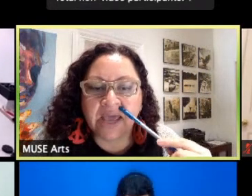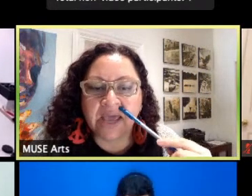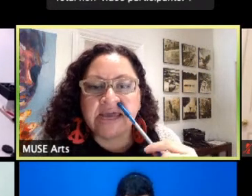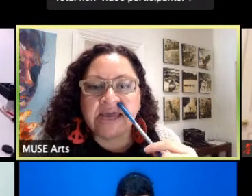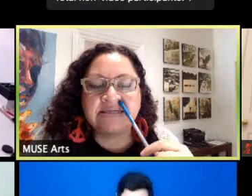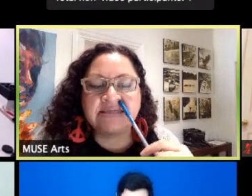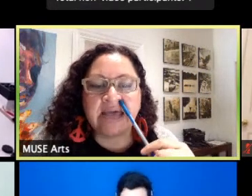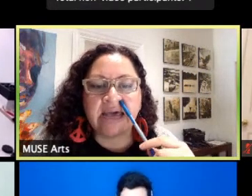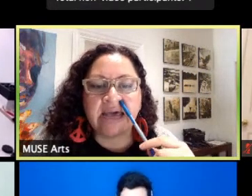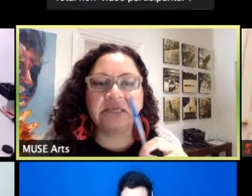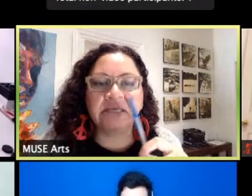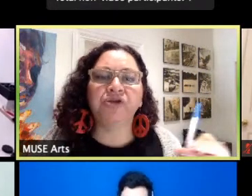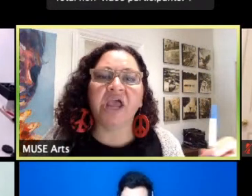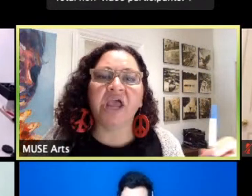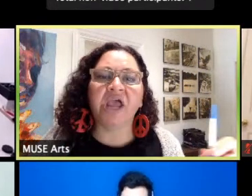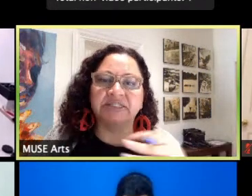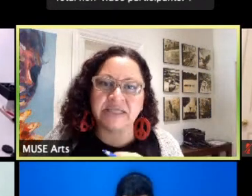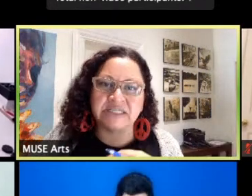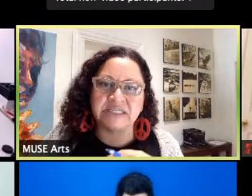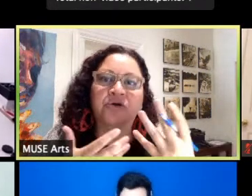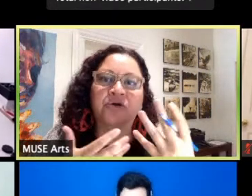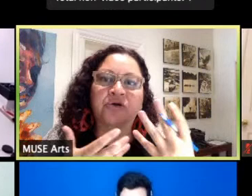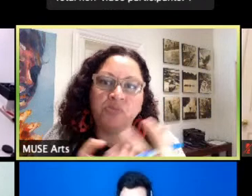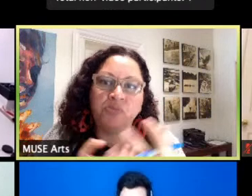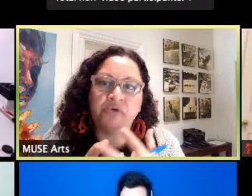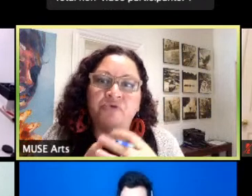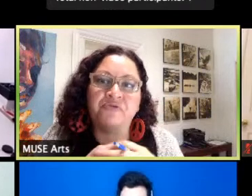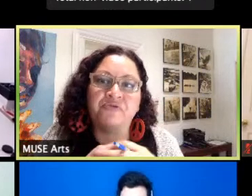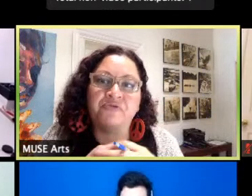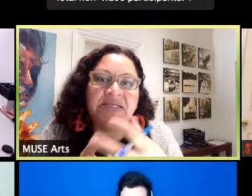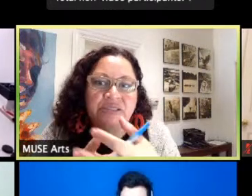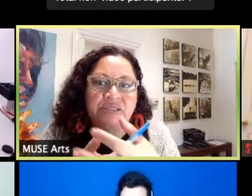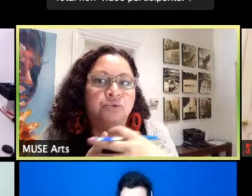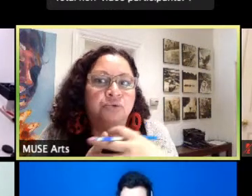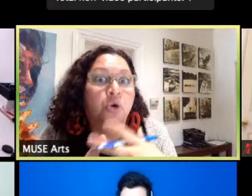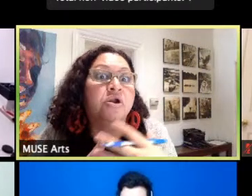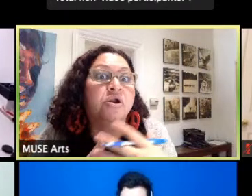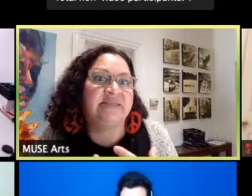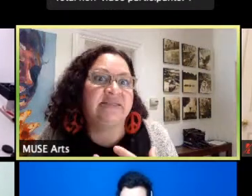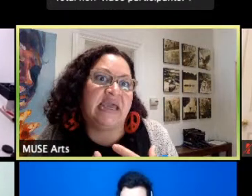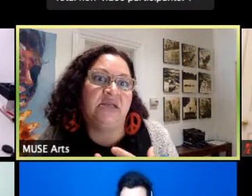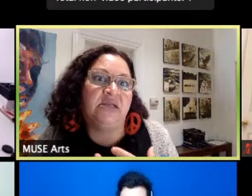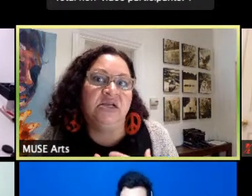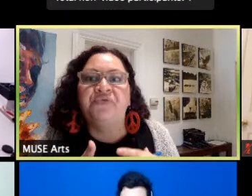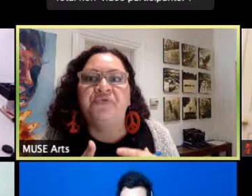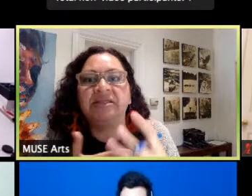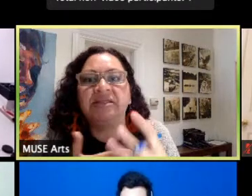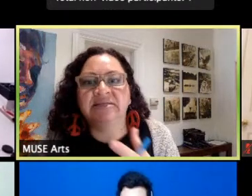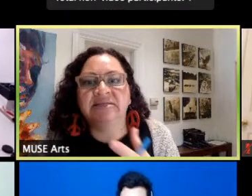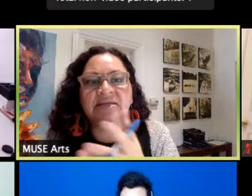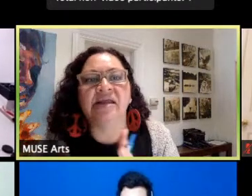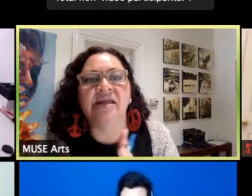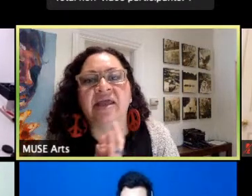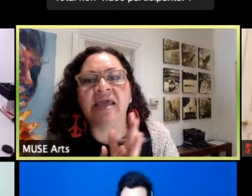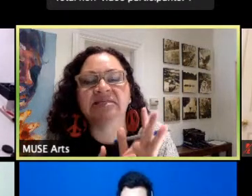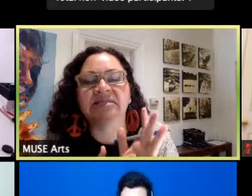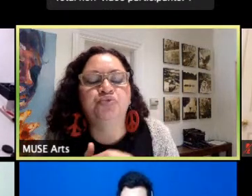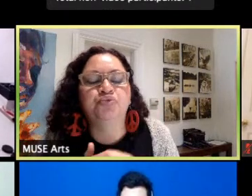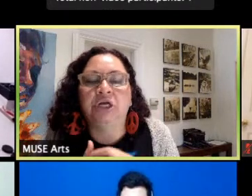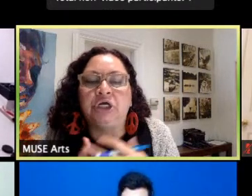it created spaces for families to connect again. For instance, and in our cases, we heard